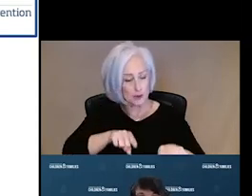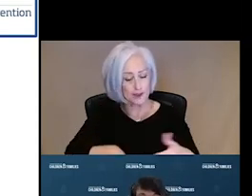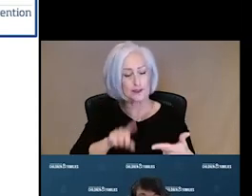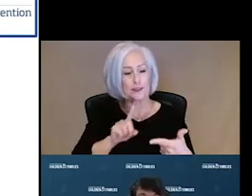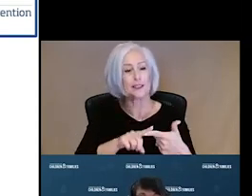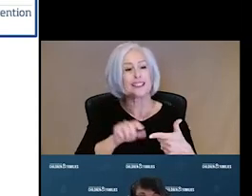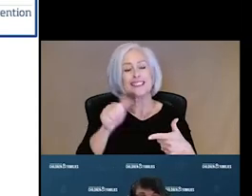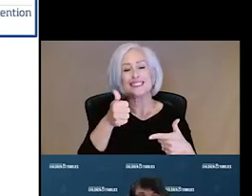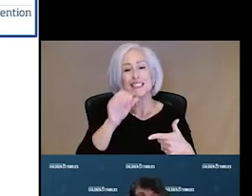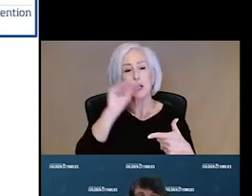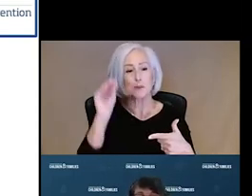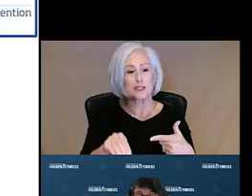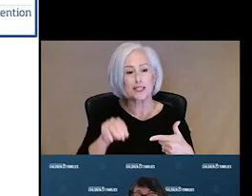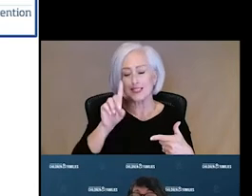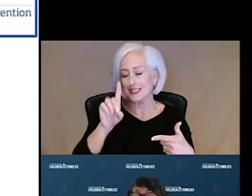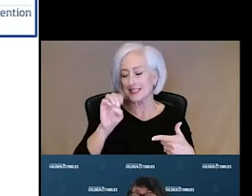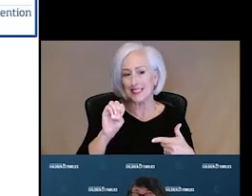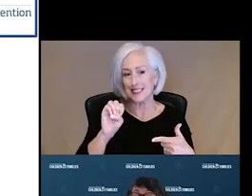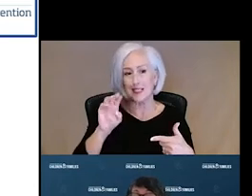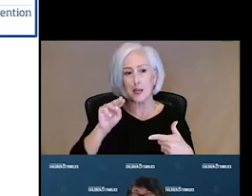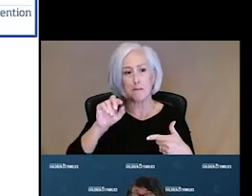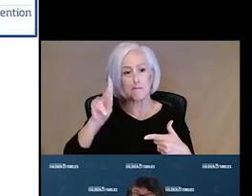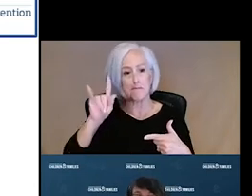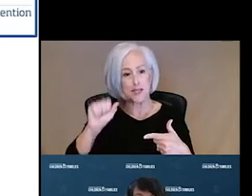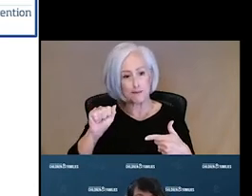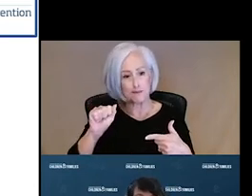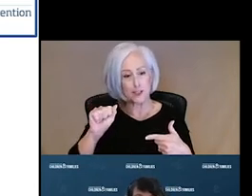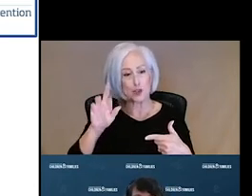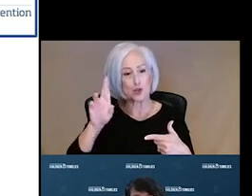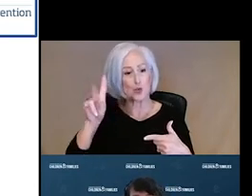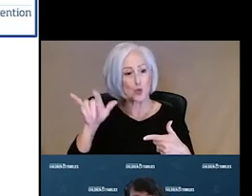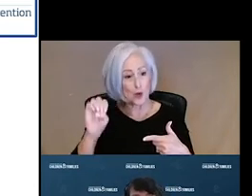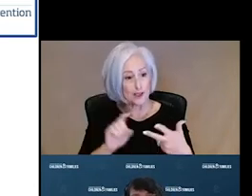rate. And option three is a direct allocation method.